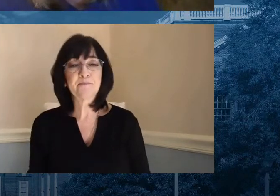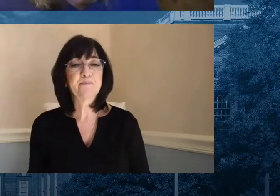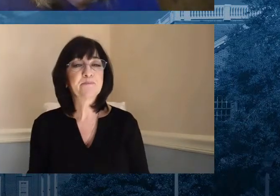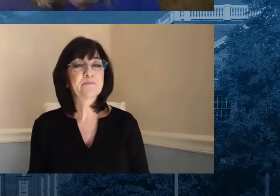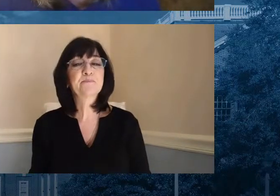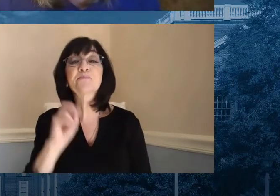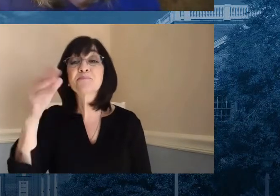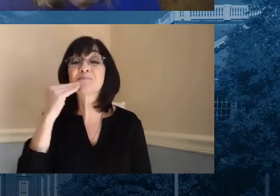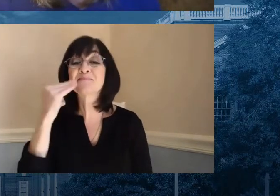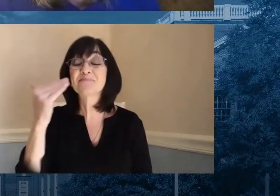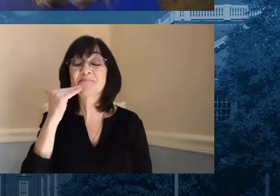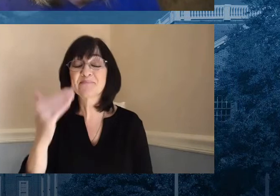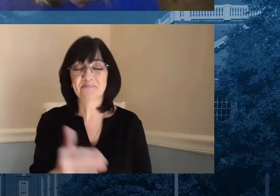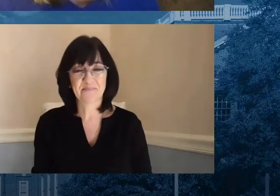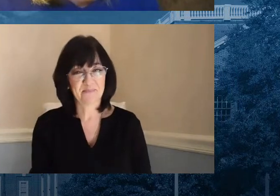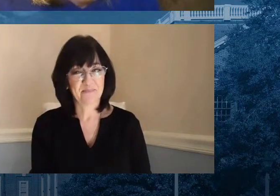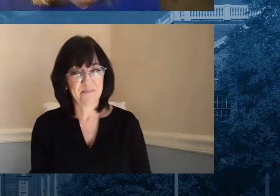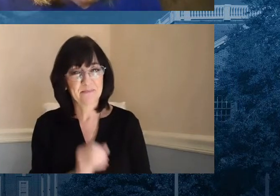Thanks, Amy.